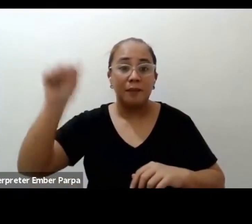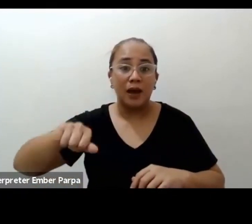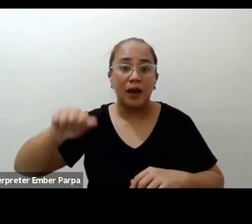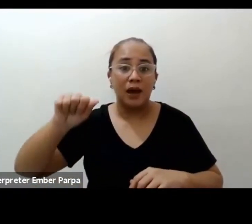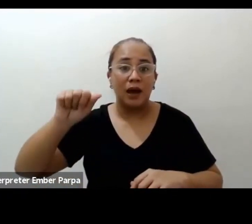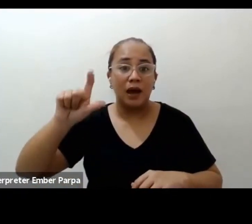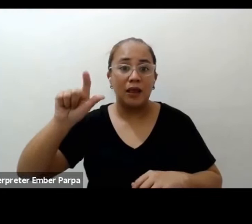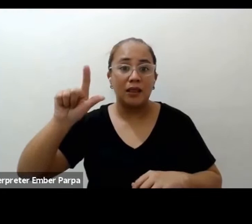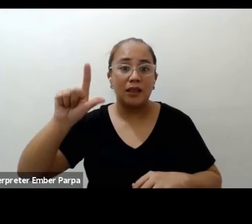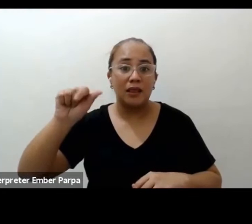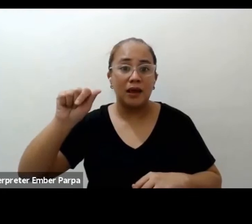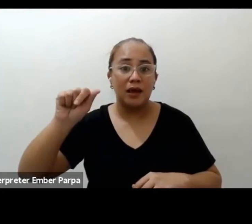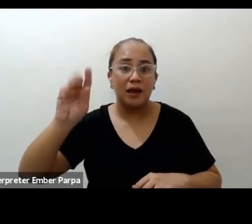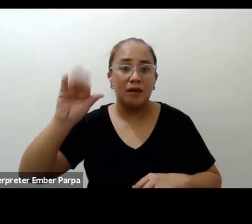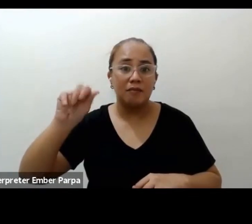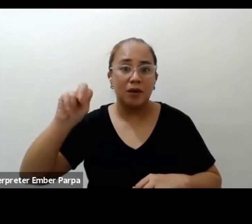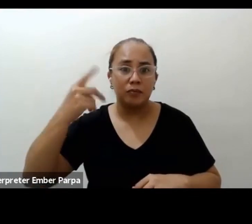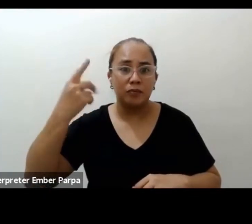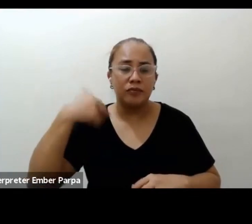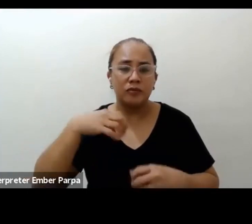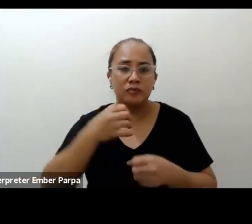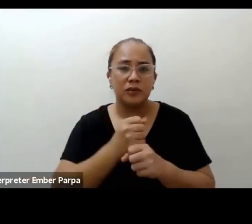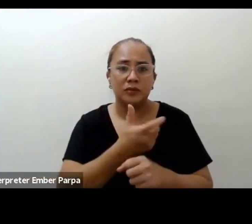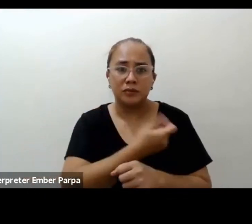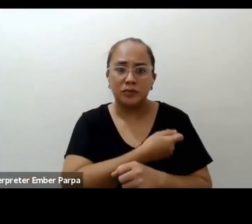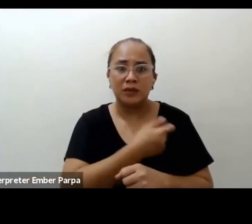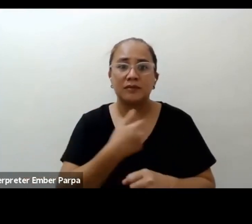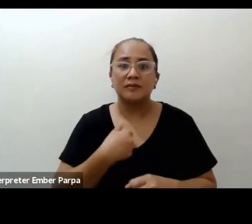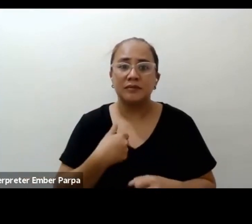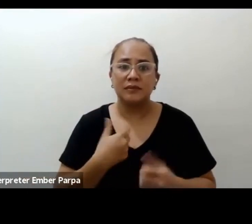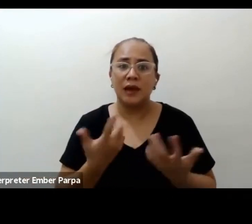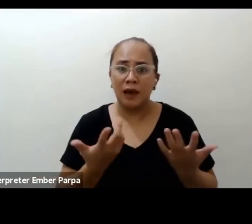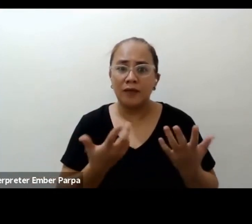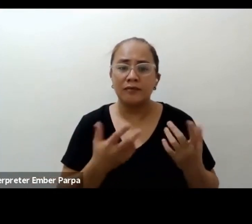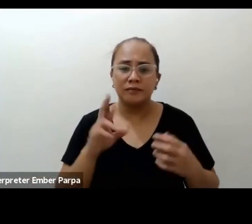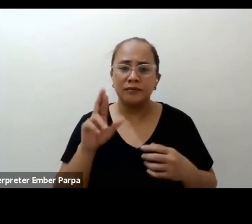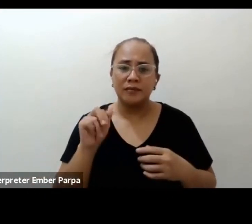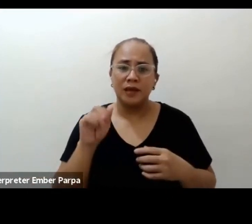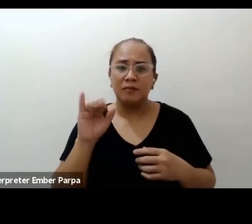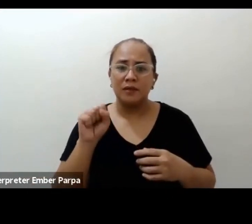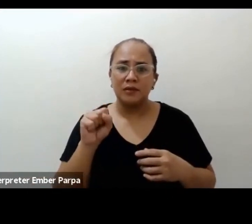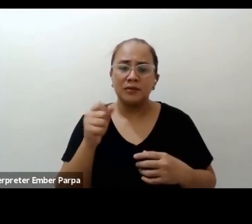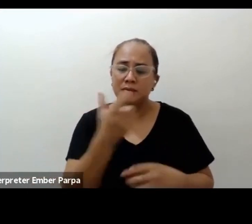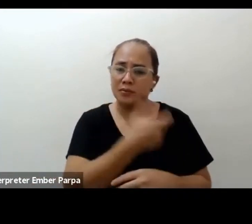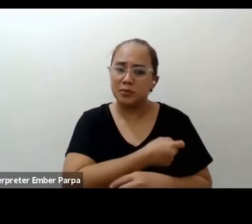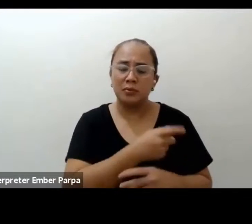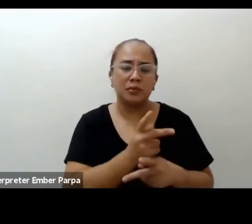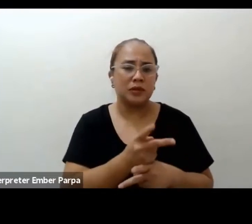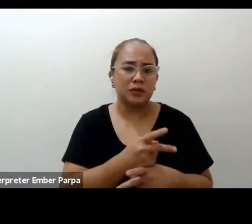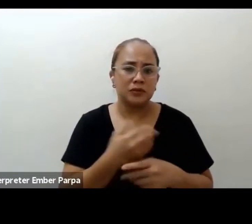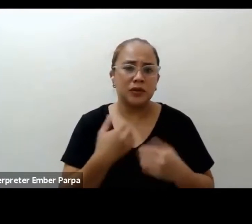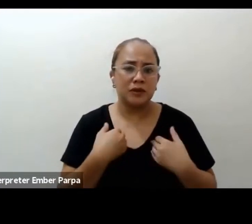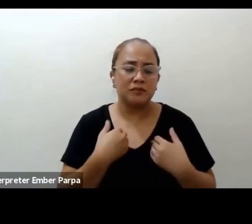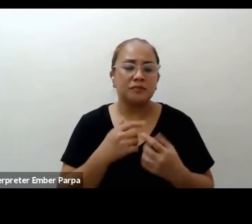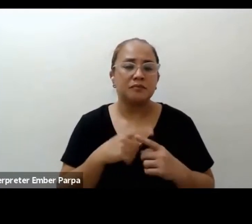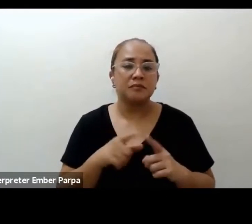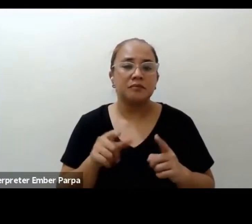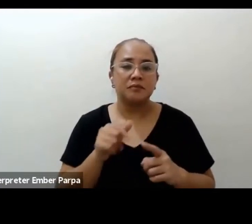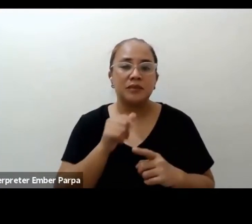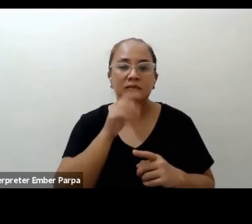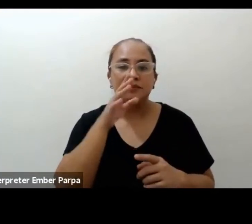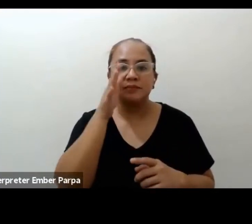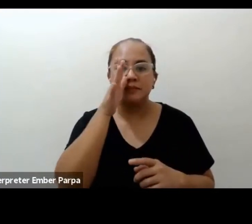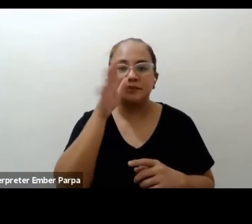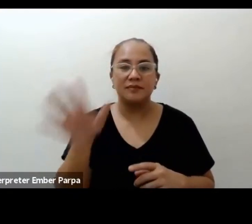BCG vaccines. And then as a vet, alam ko rin na may rabies vaccine production. Tapos, we neglected